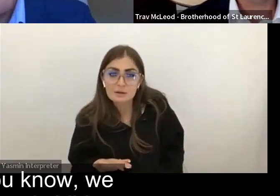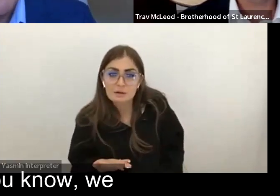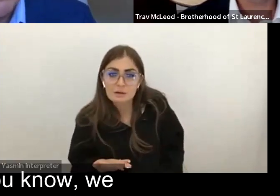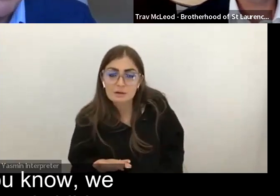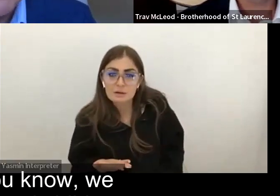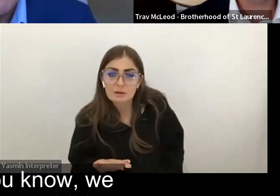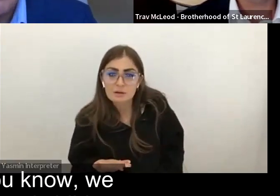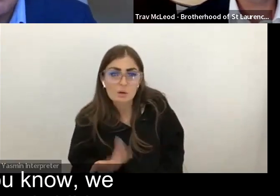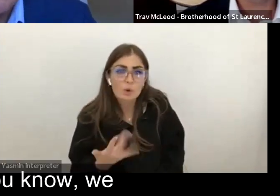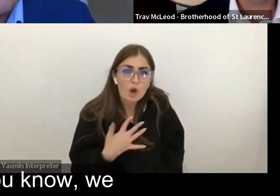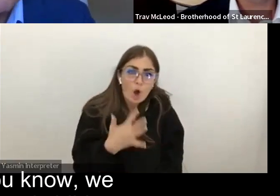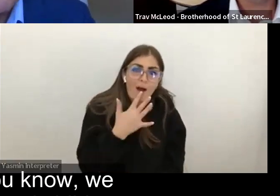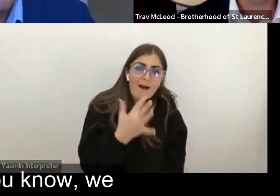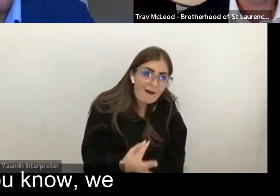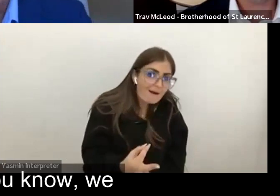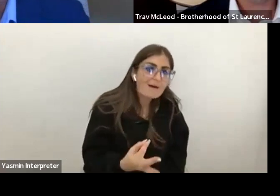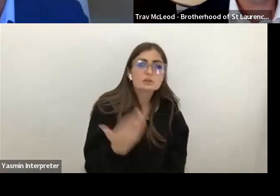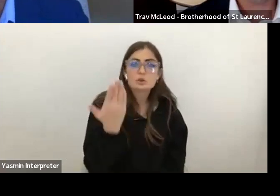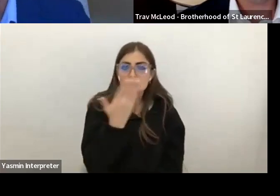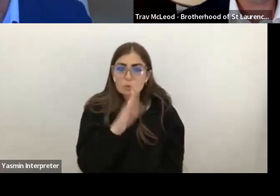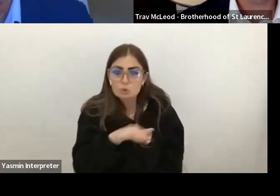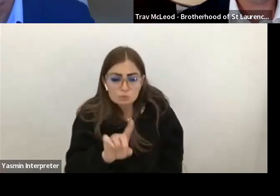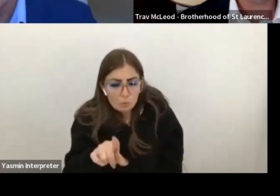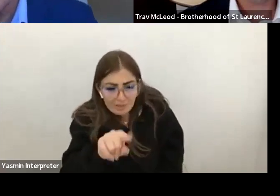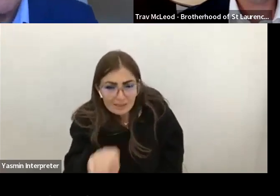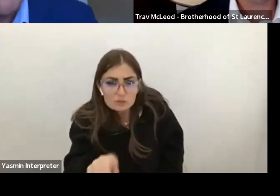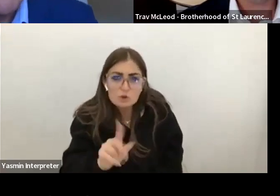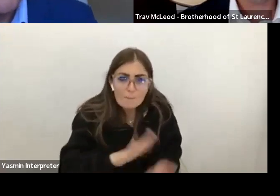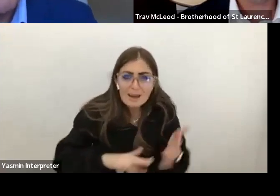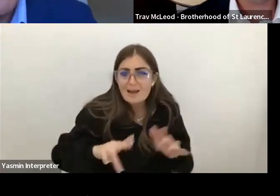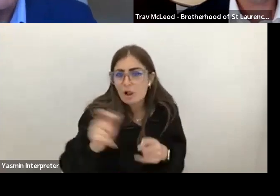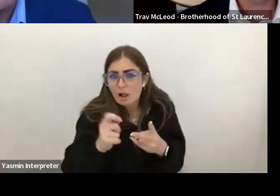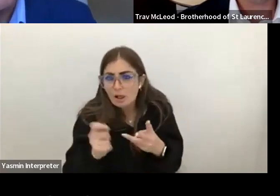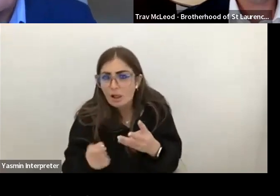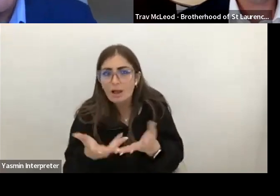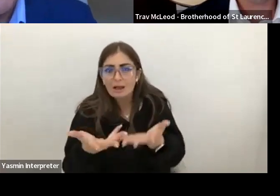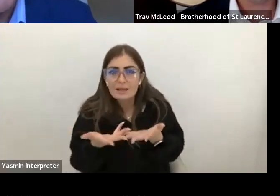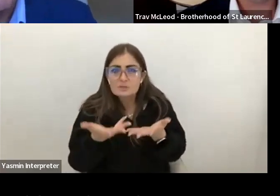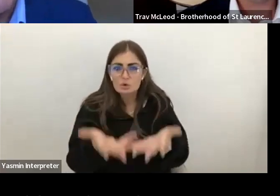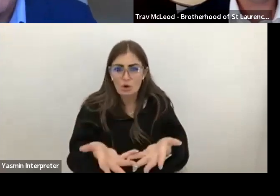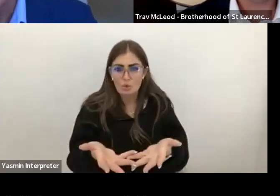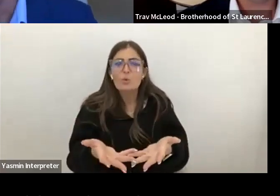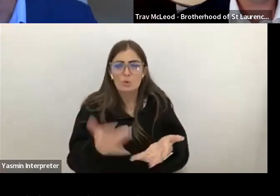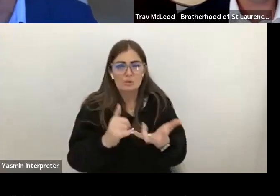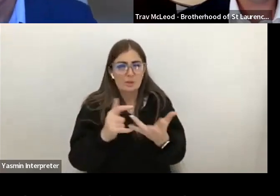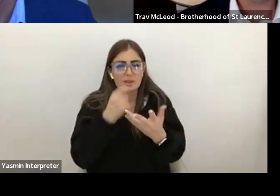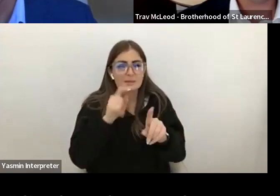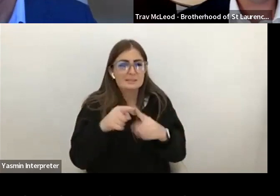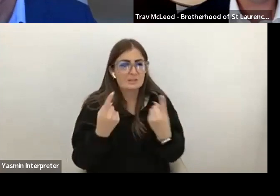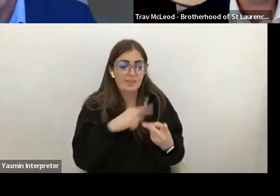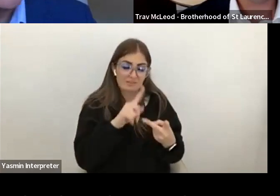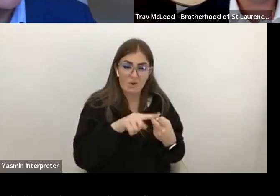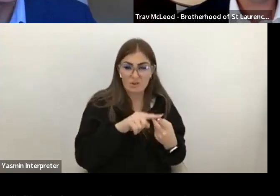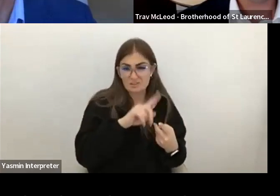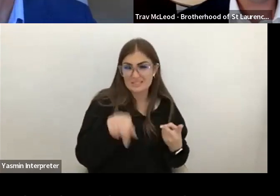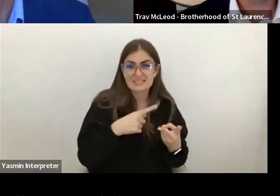know, we don't ask school children what their parents are up to let them in the school gate. So that's the first thing about it. The second thing that